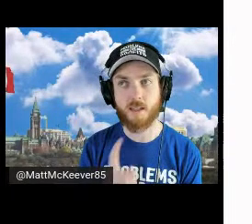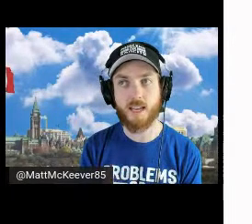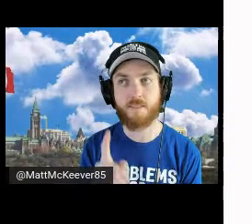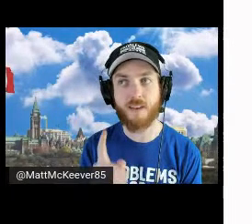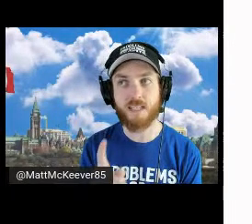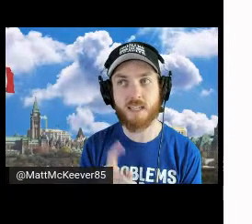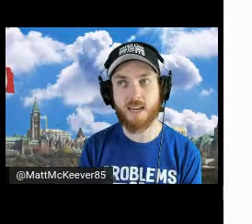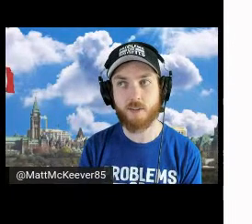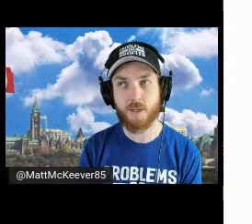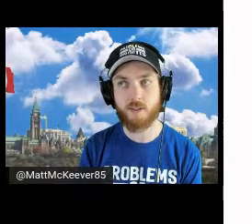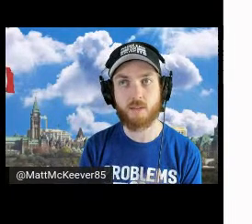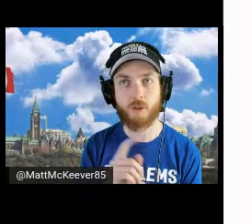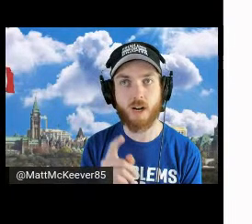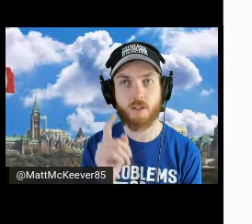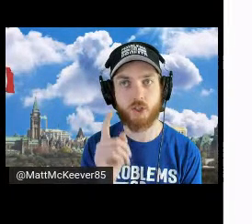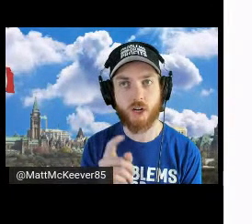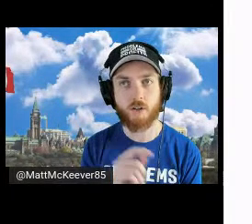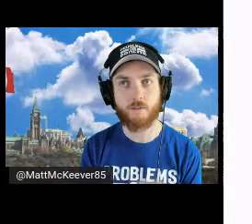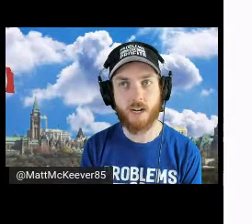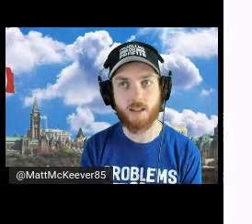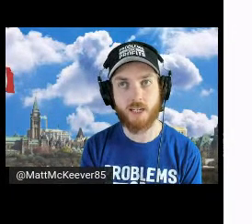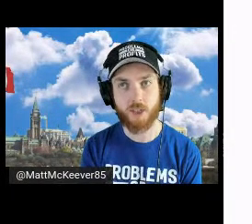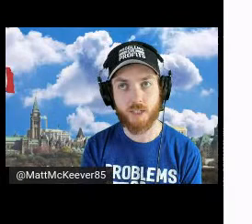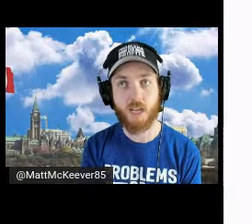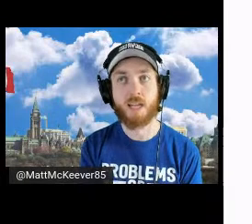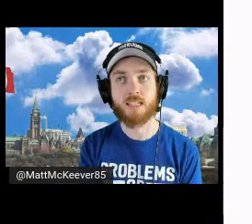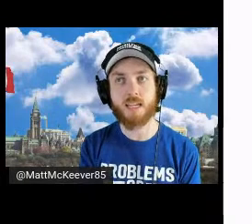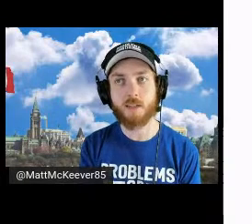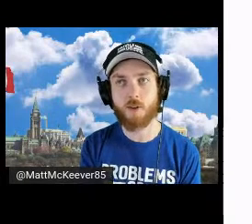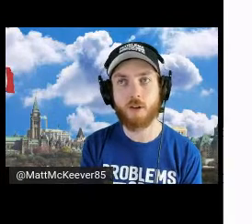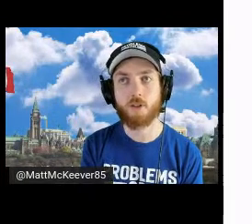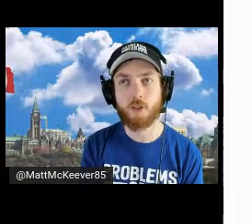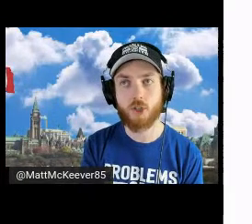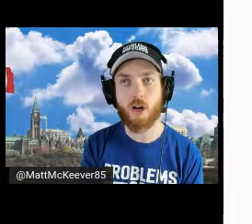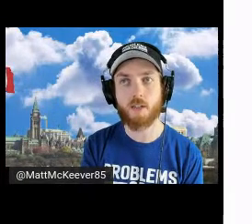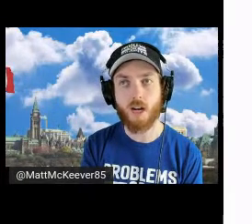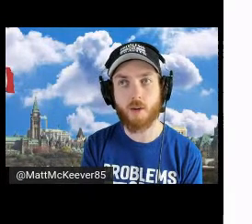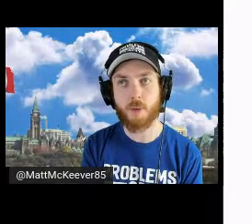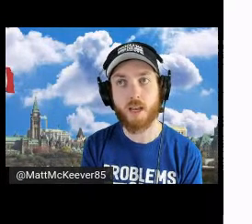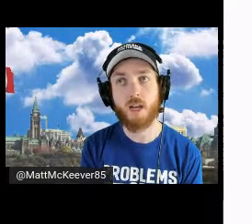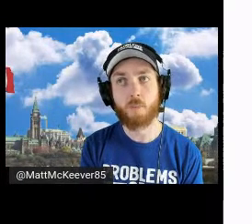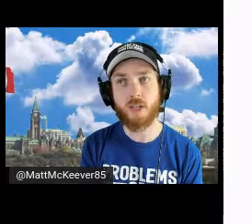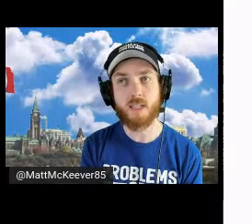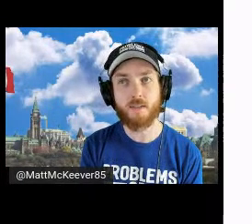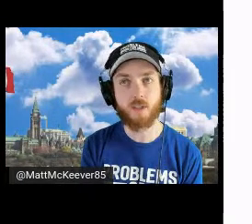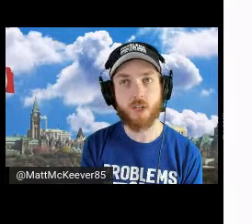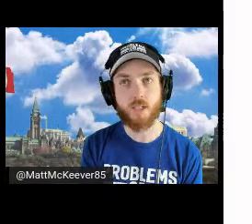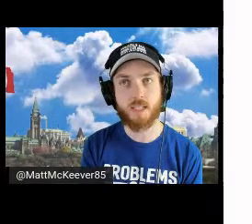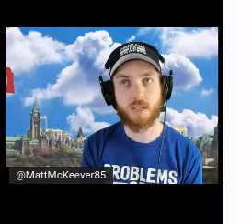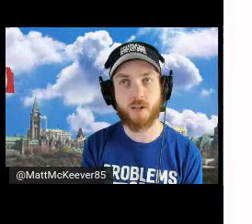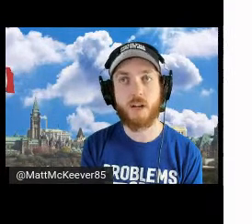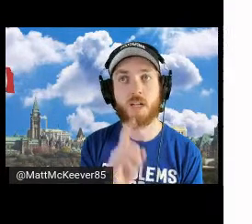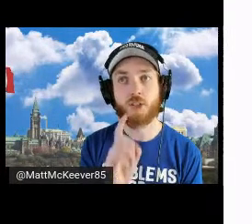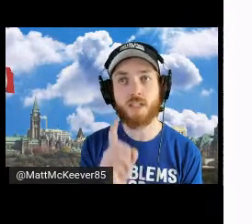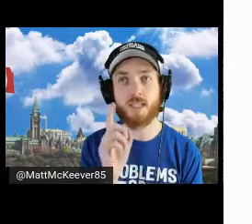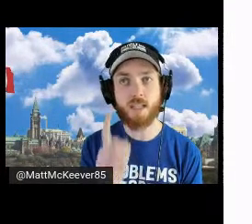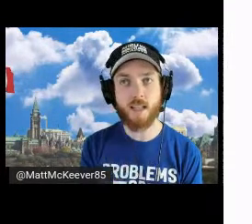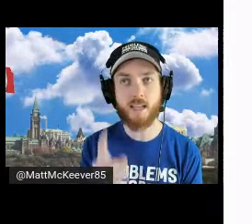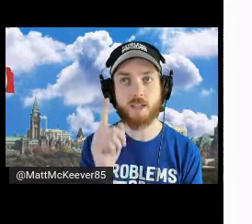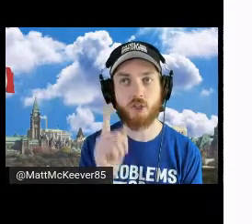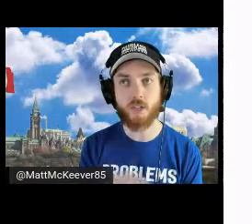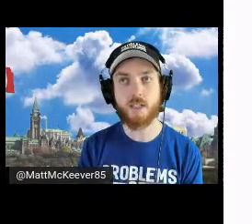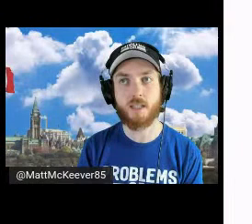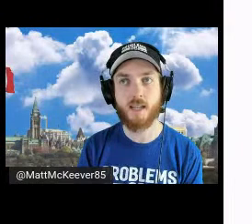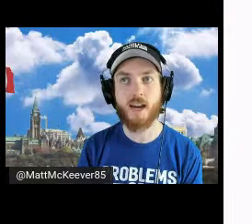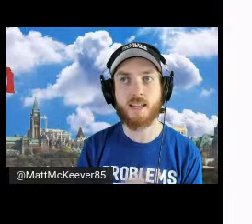government to delay facing accountability in regard to charter violations, states lawyer John Carpe, president of the Justice Center. Justice